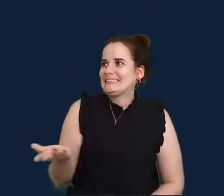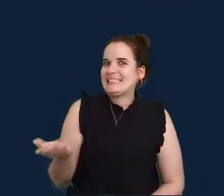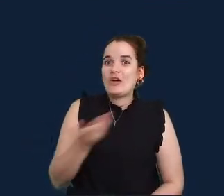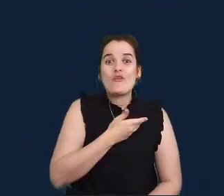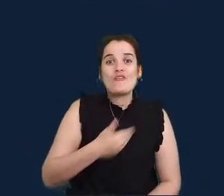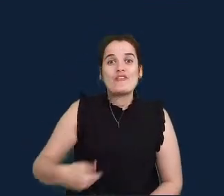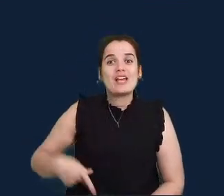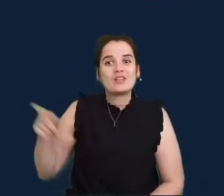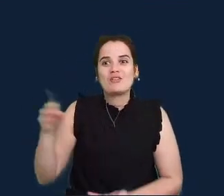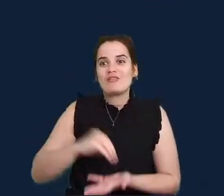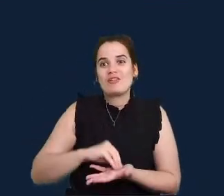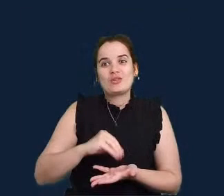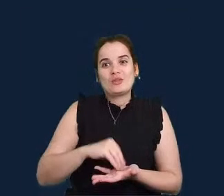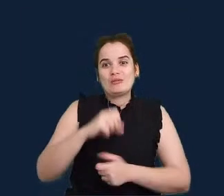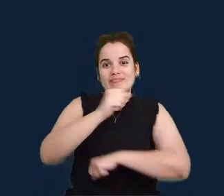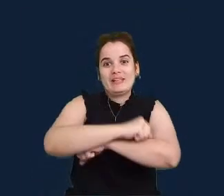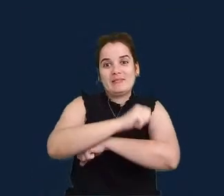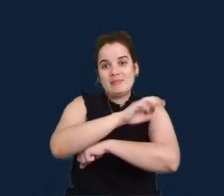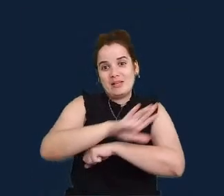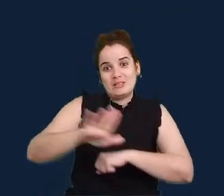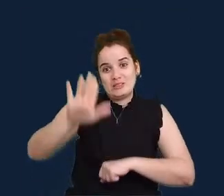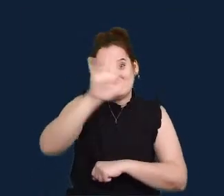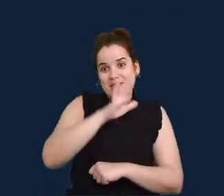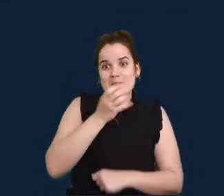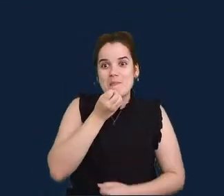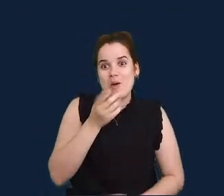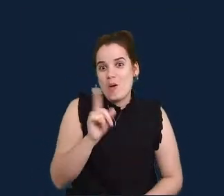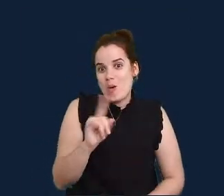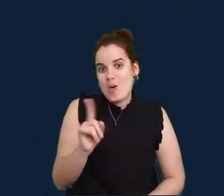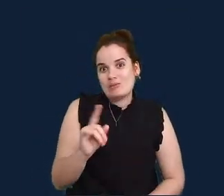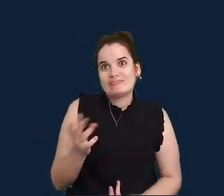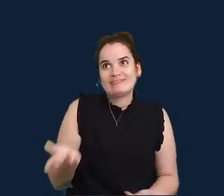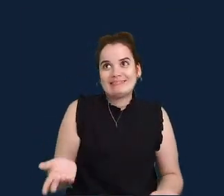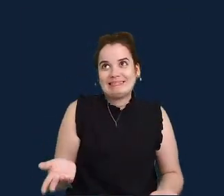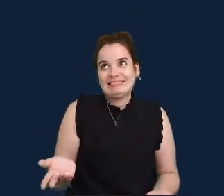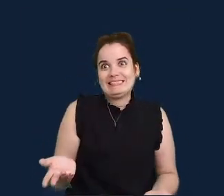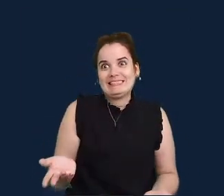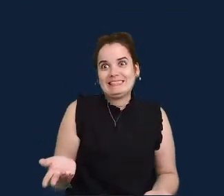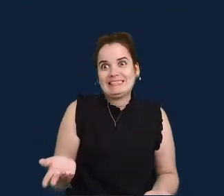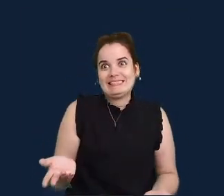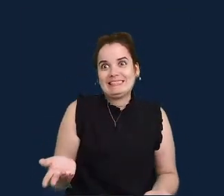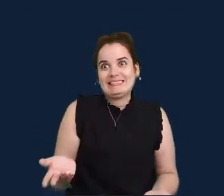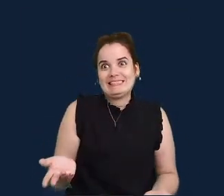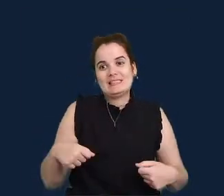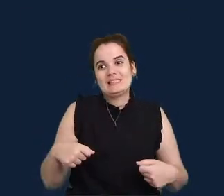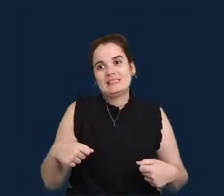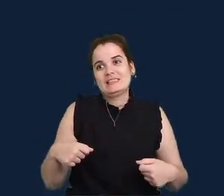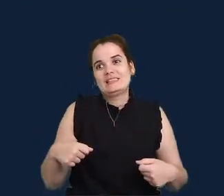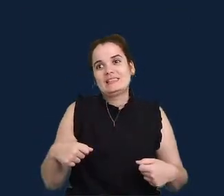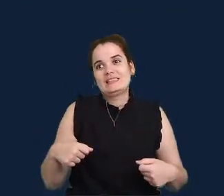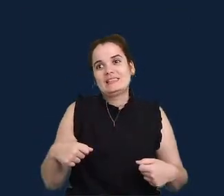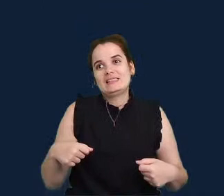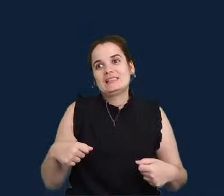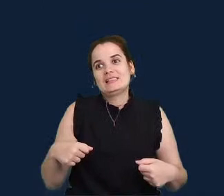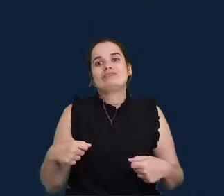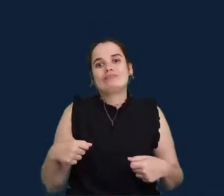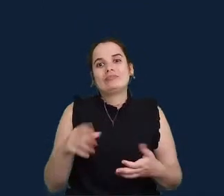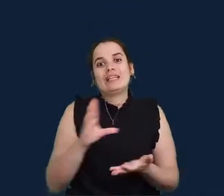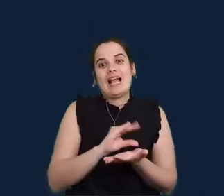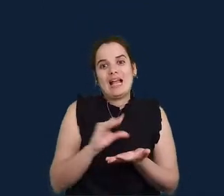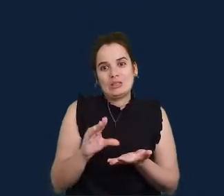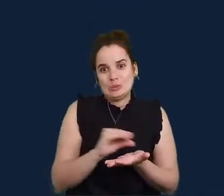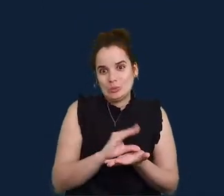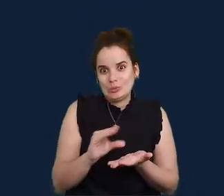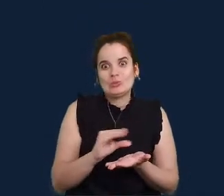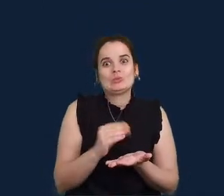had to like set up scrapers to keep downloading and saving it. And we had like community organizations that such